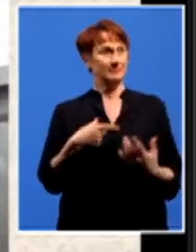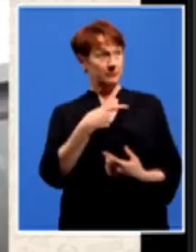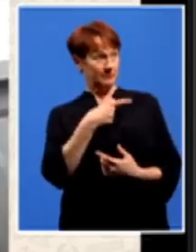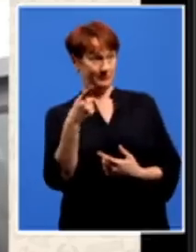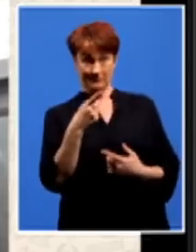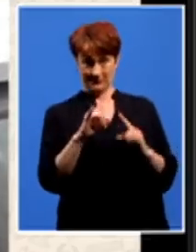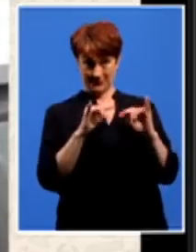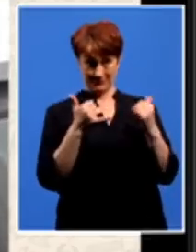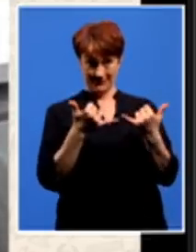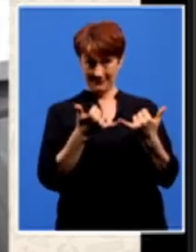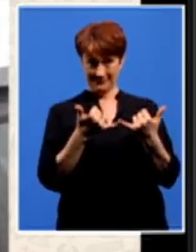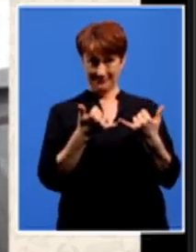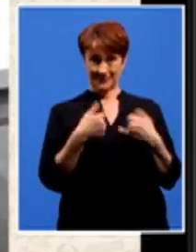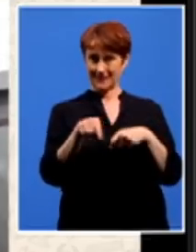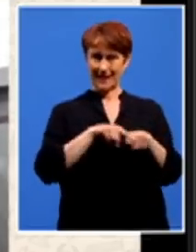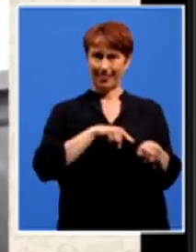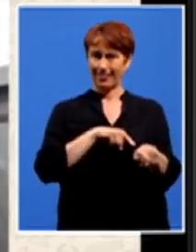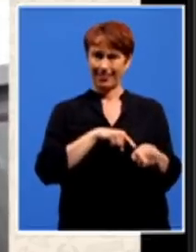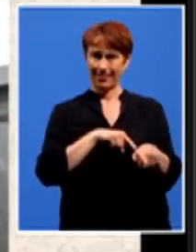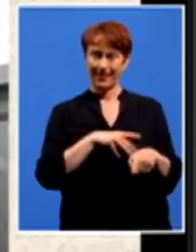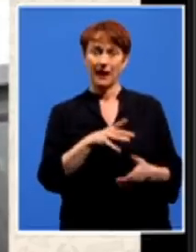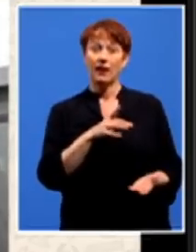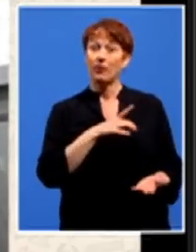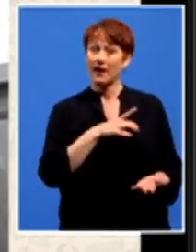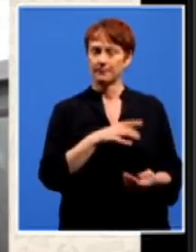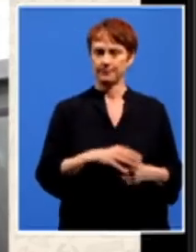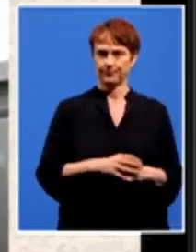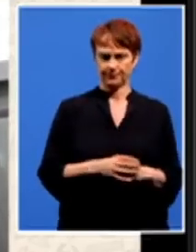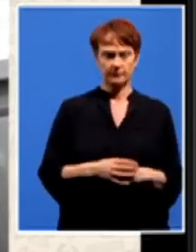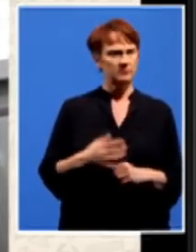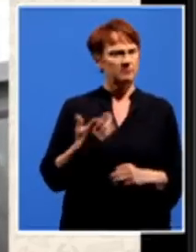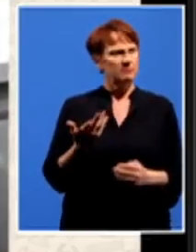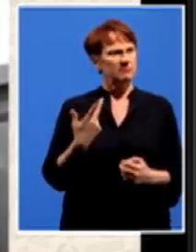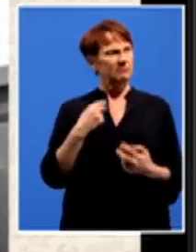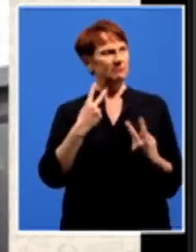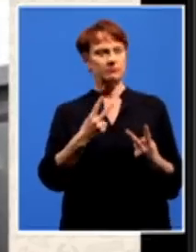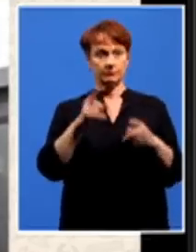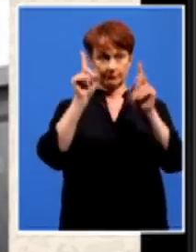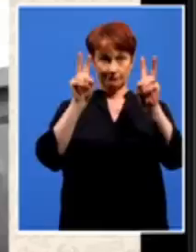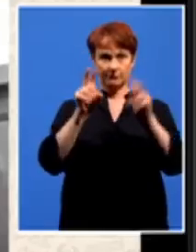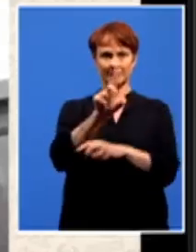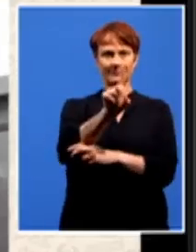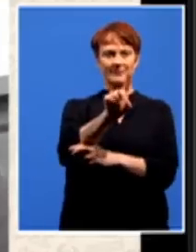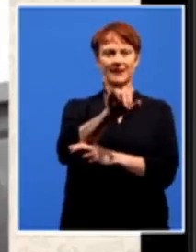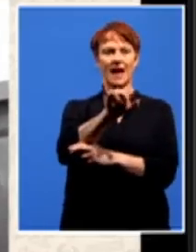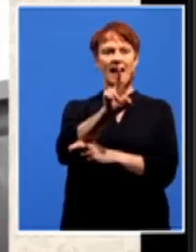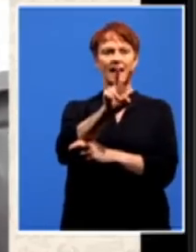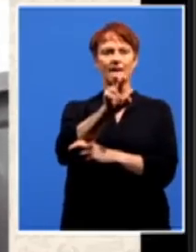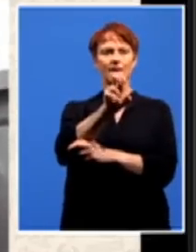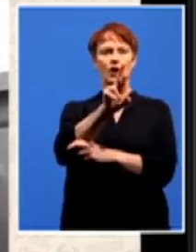they fail dismally again at that, because my thing is also I have a problem with the word diversity or